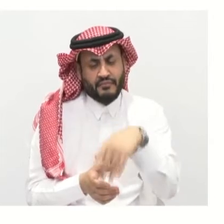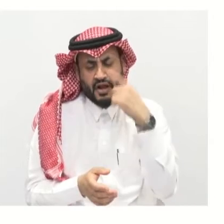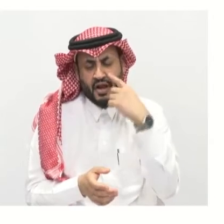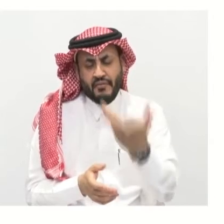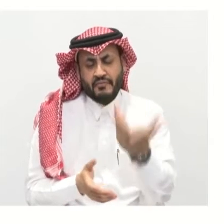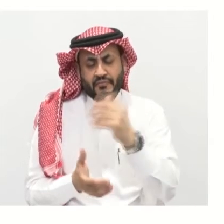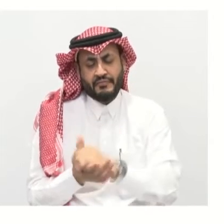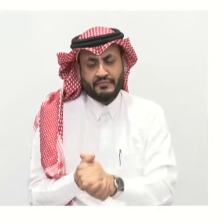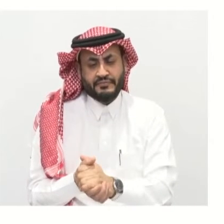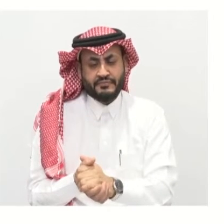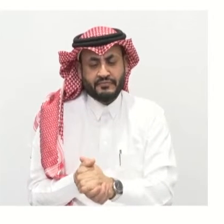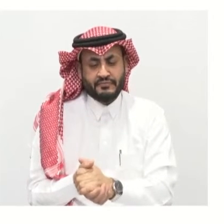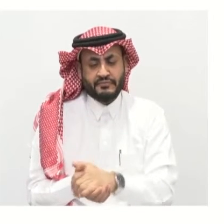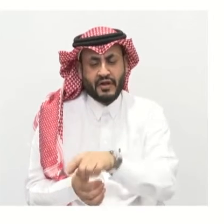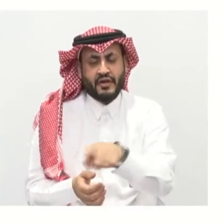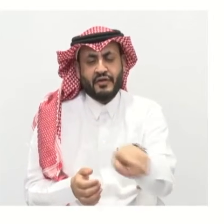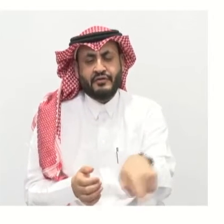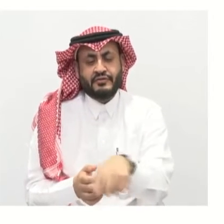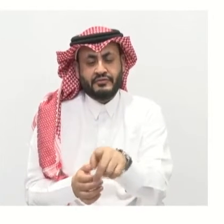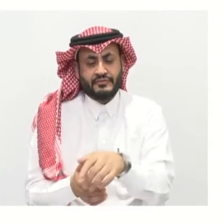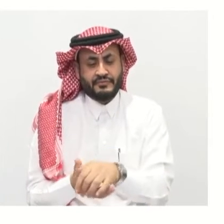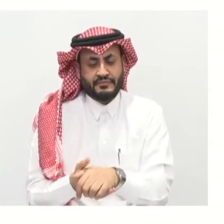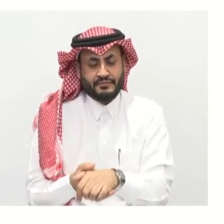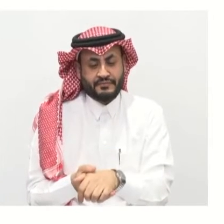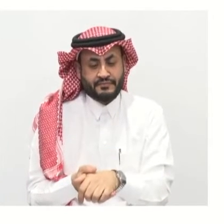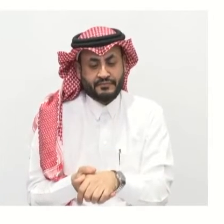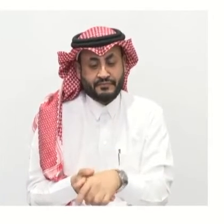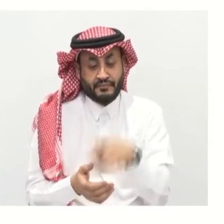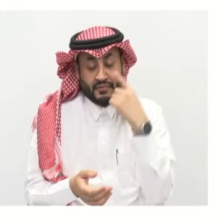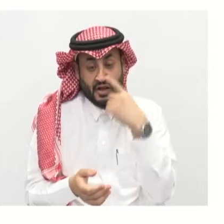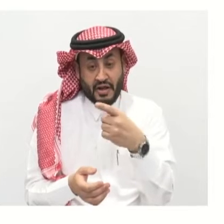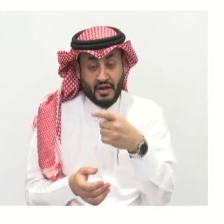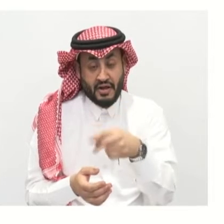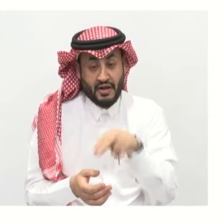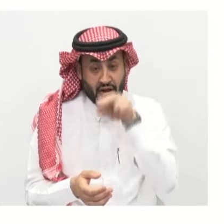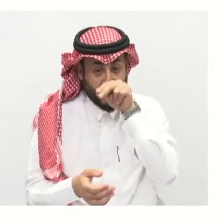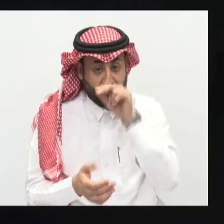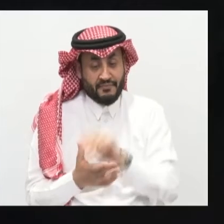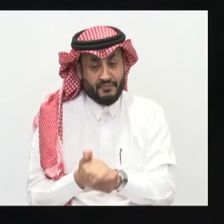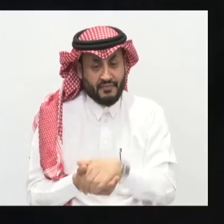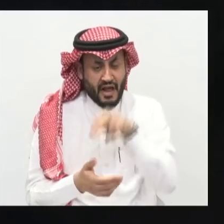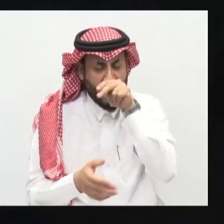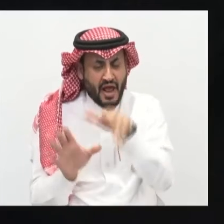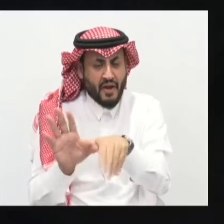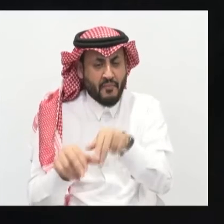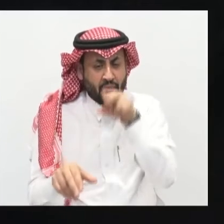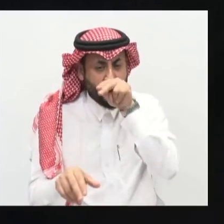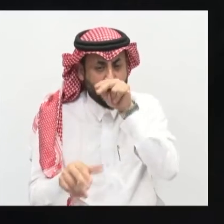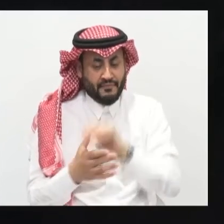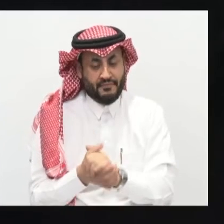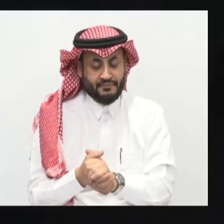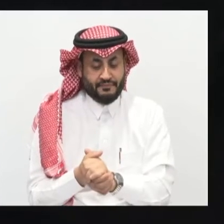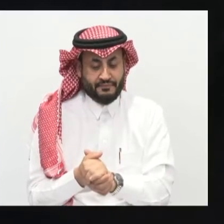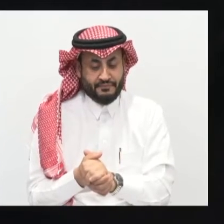here? I see, oh, we see here, that looks like a duck.